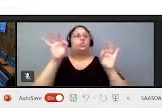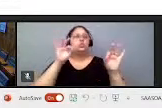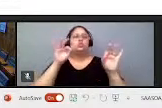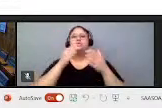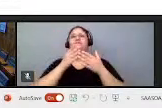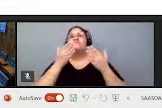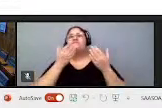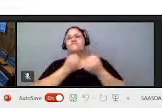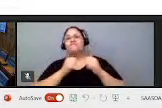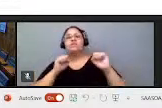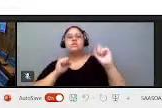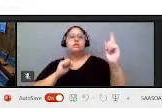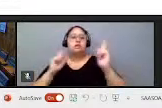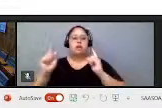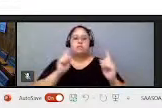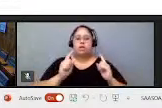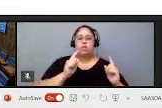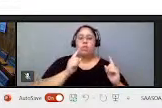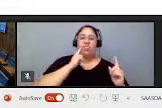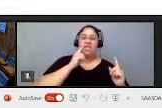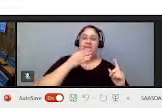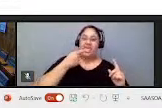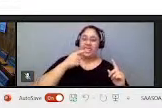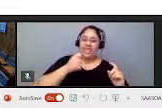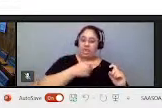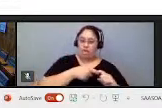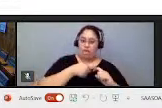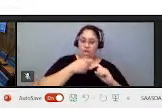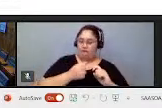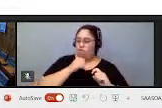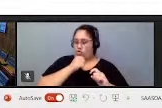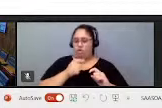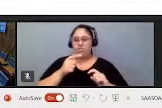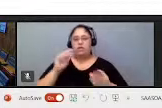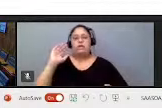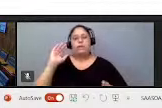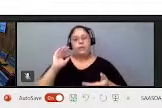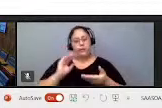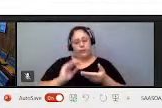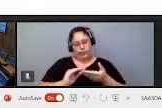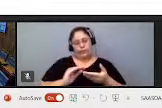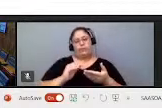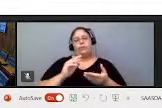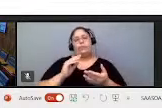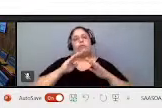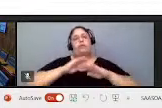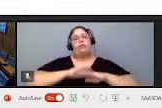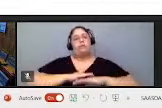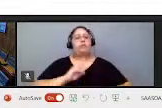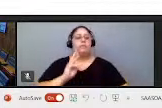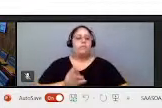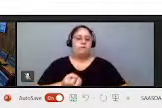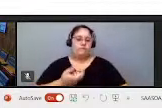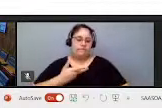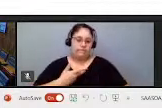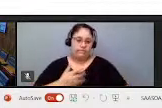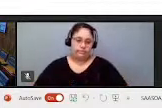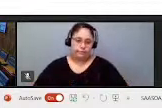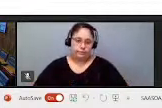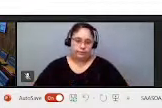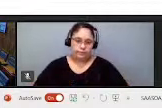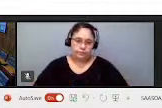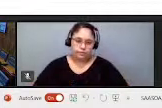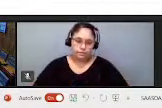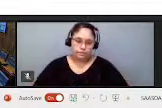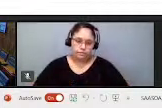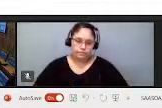vessels to whether they geared or whether they're not geared that will also alleviate the situation um it looks maybe